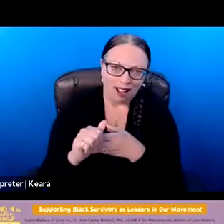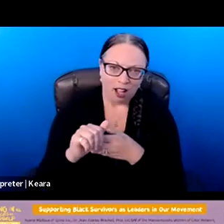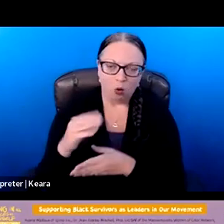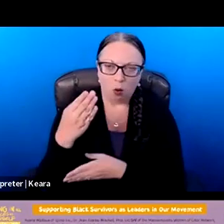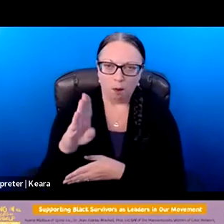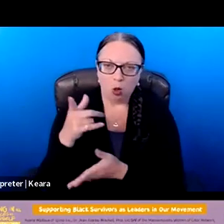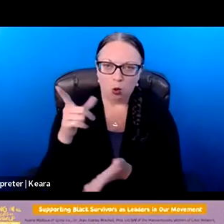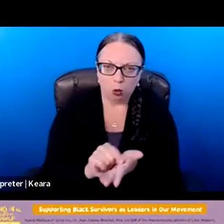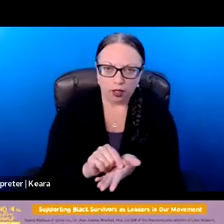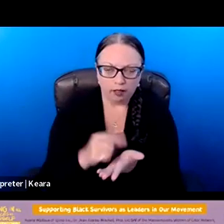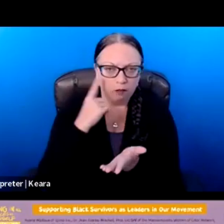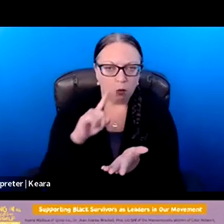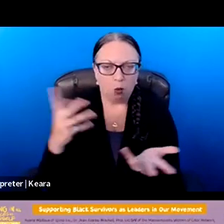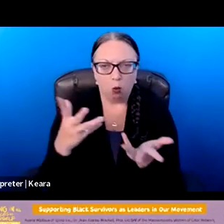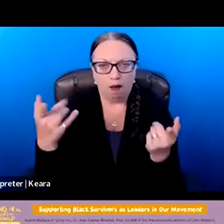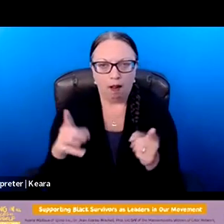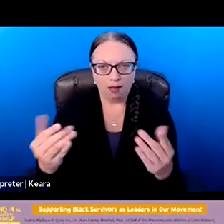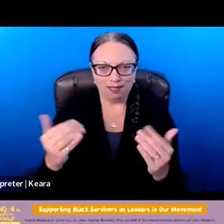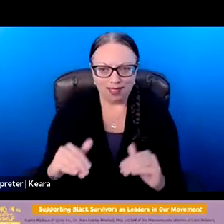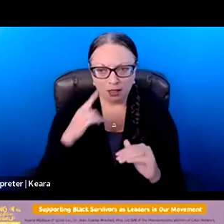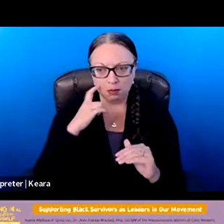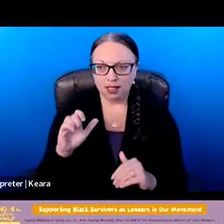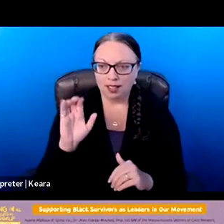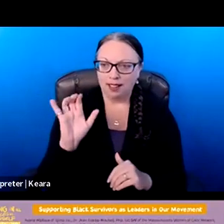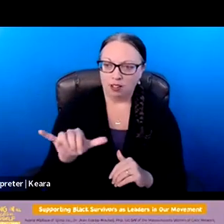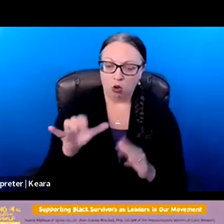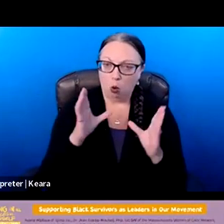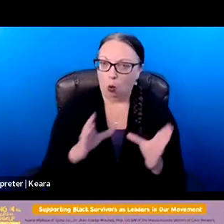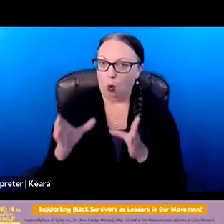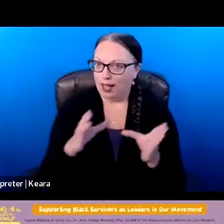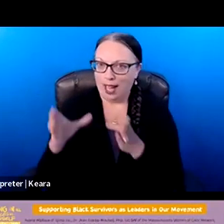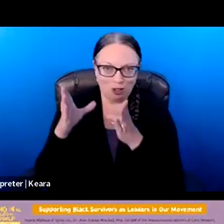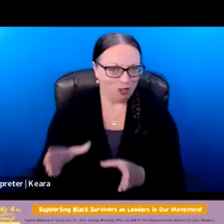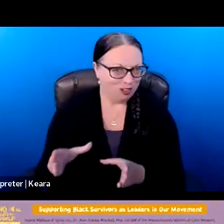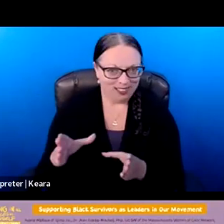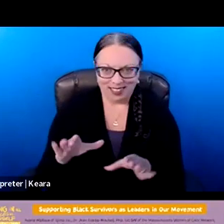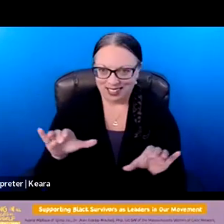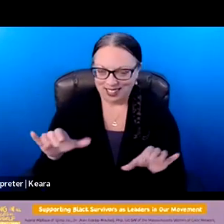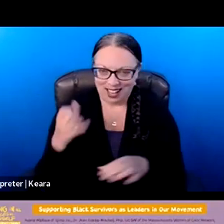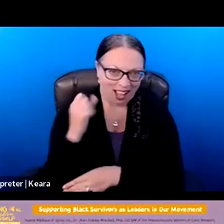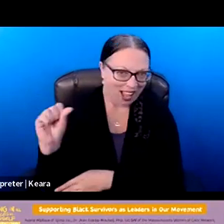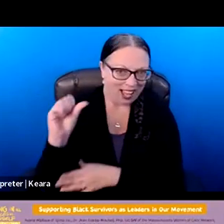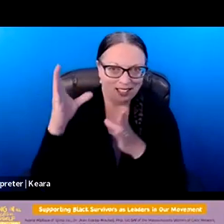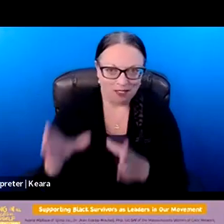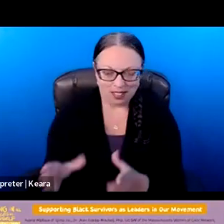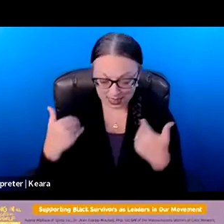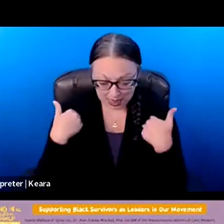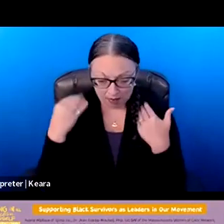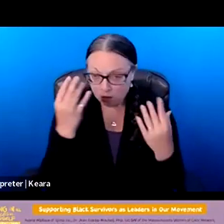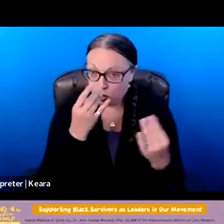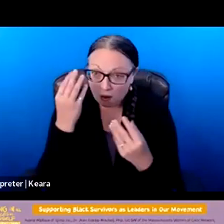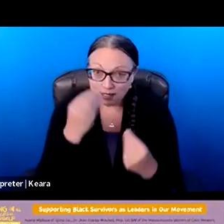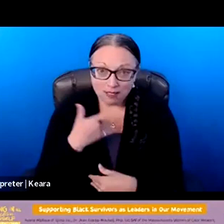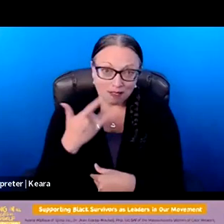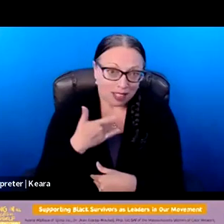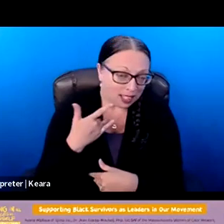what needs to be done next. Because like, these are little organizers and activists, right? They have thoughts and feelings around what's happening